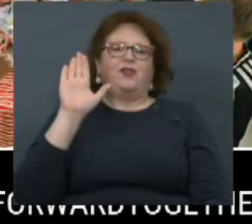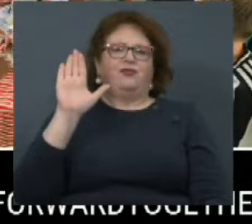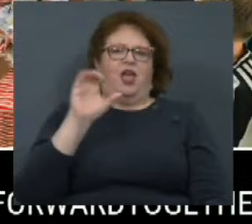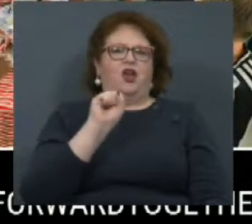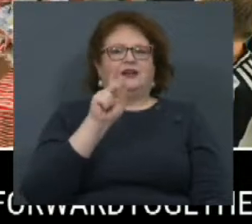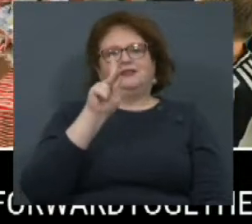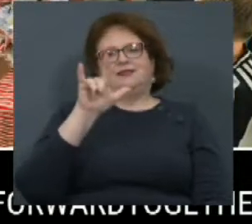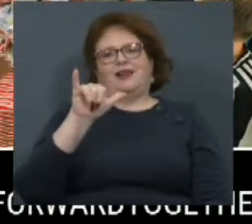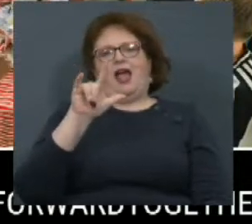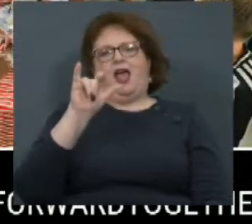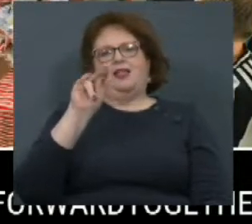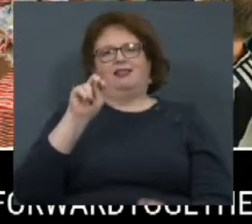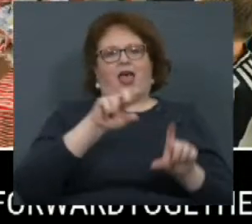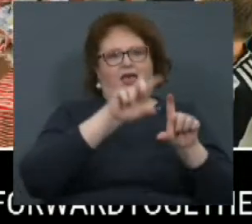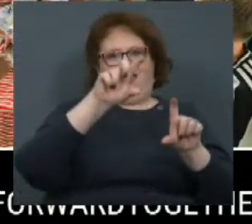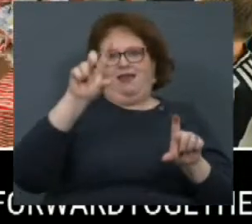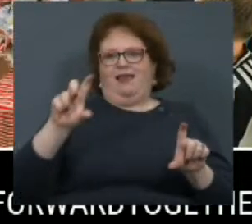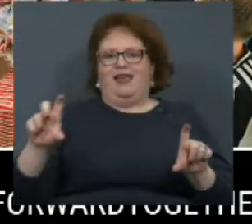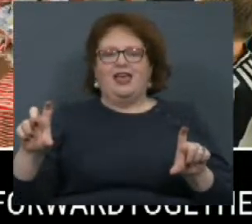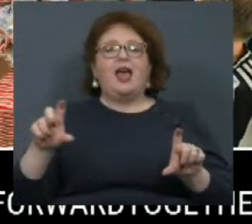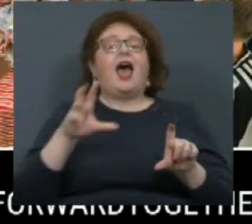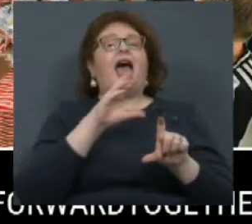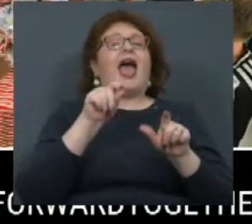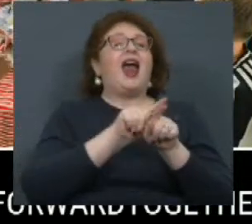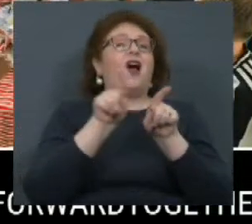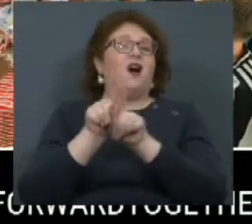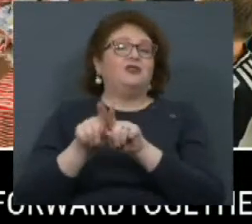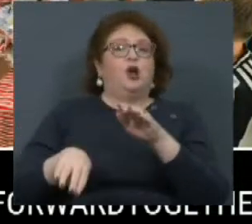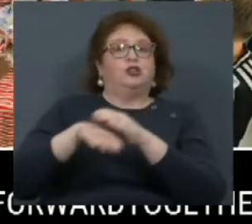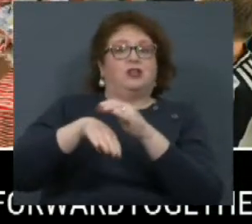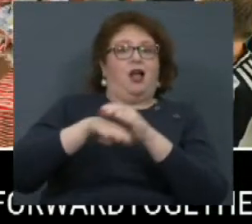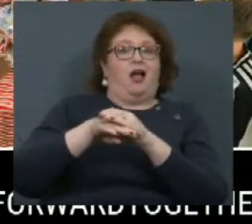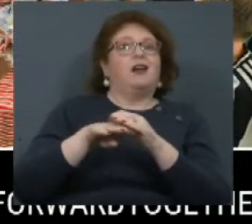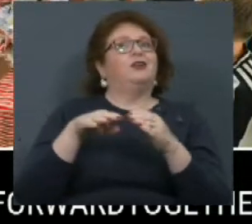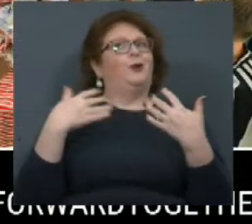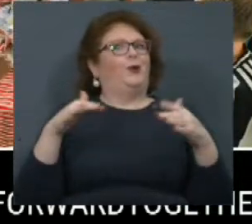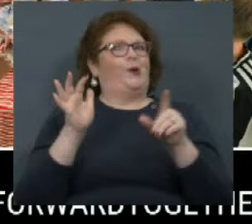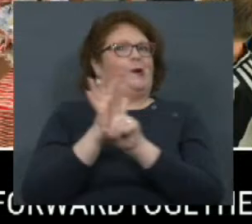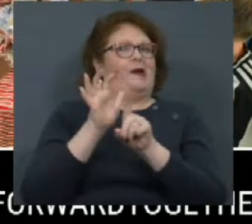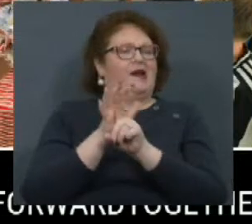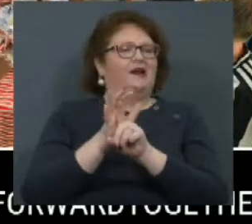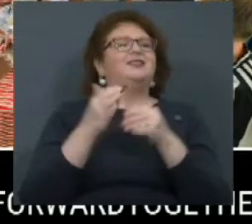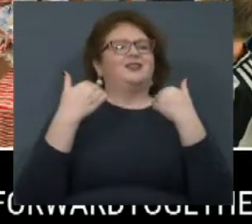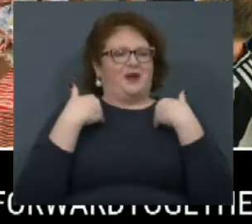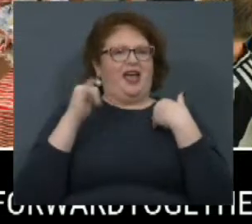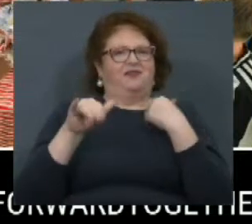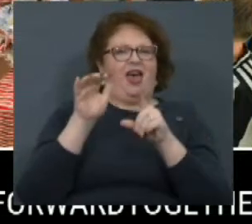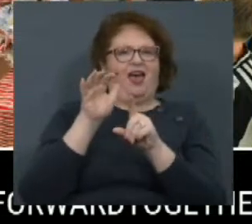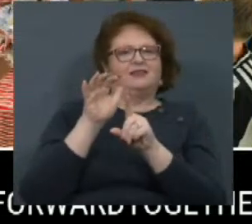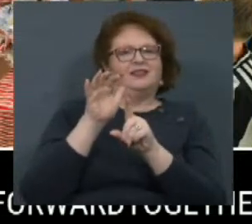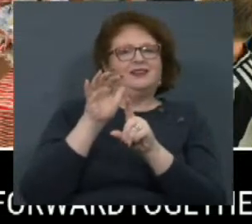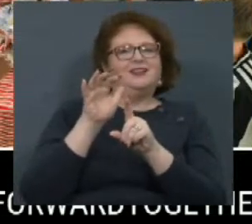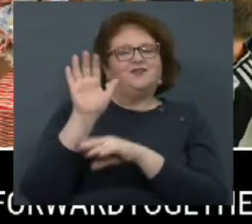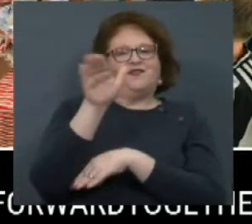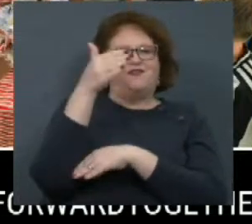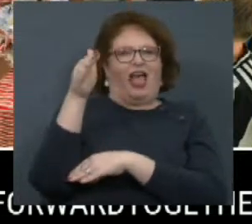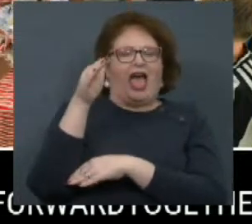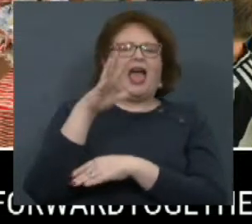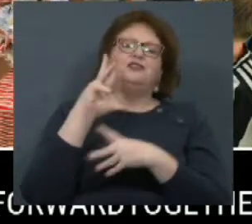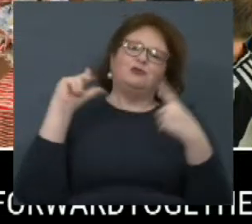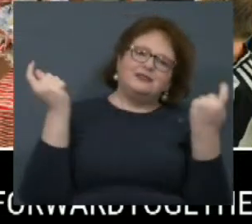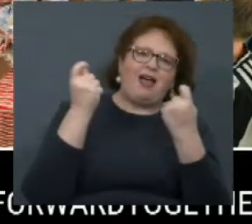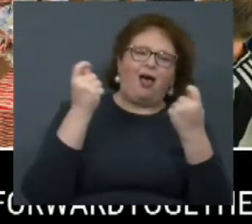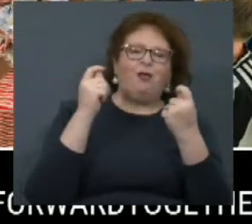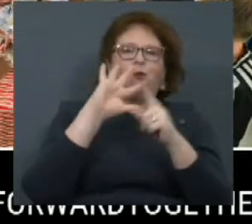because soccer is a really big thing, so it's a soccer flag. And so there's now a soccer club, and they're celebrating that cultural experience and that very